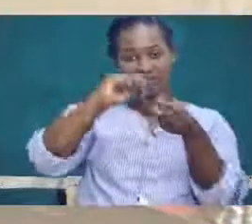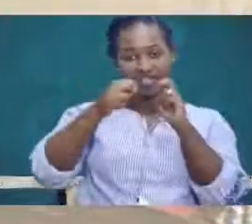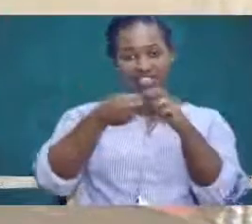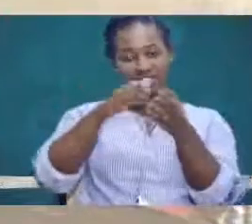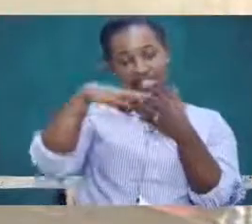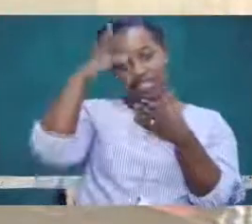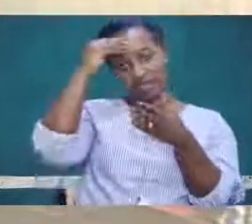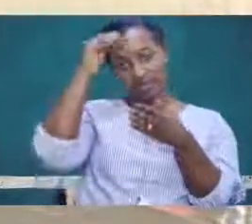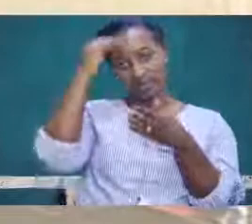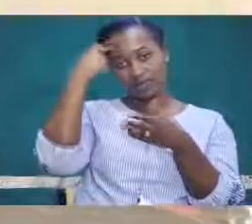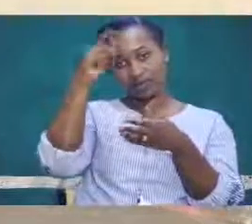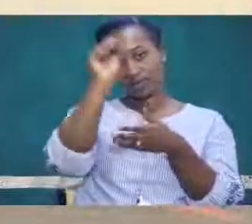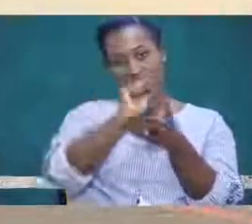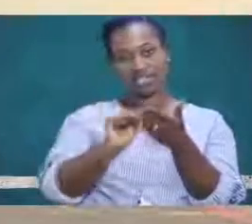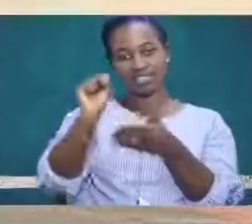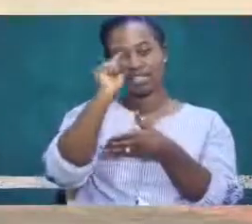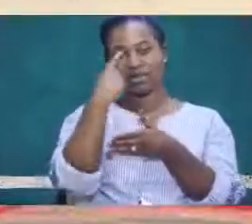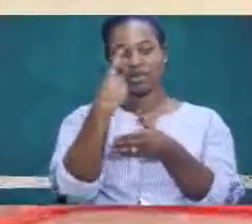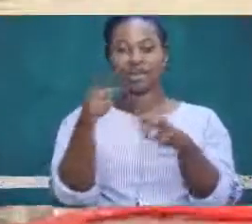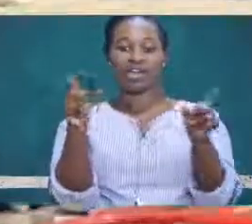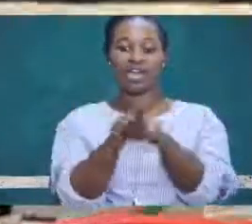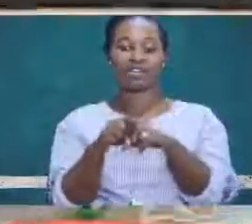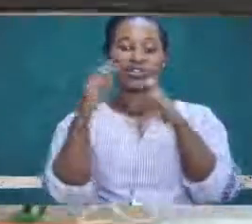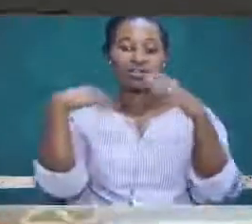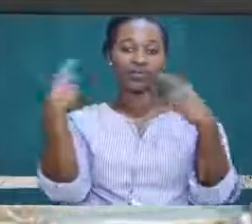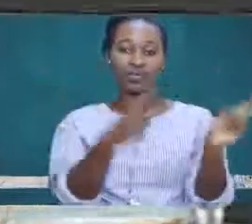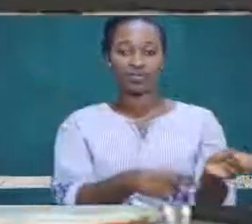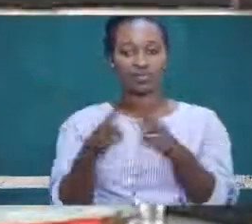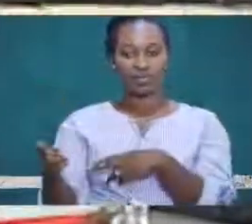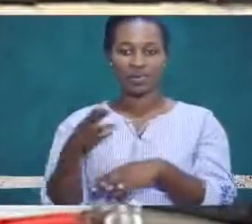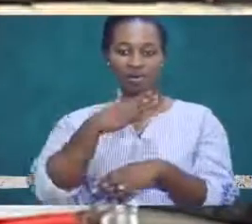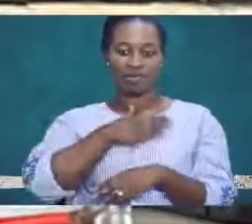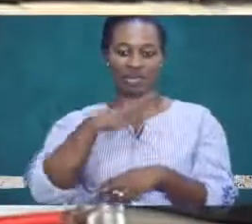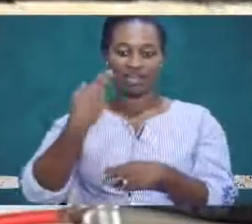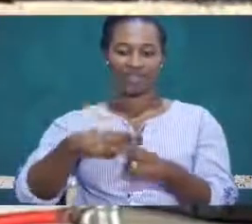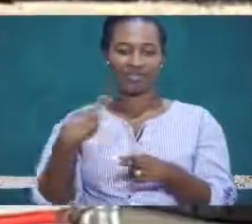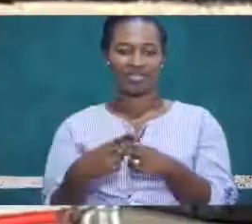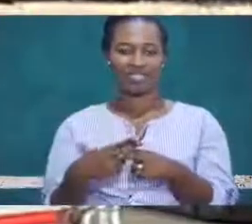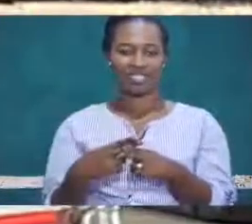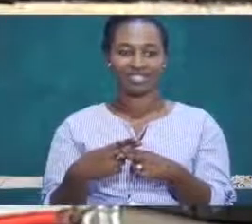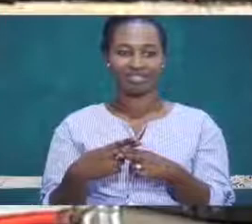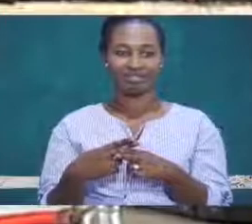1. And as always, my name is